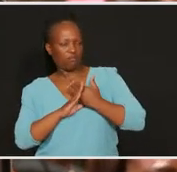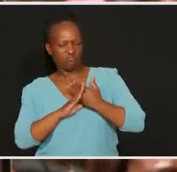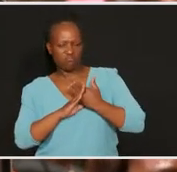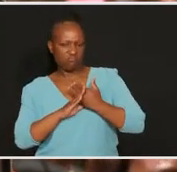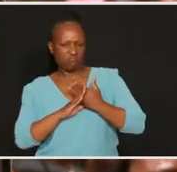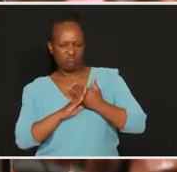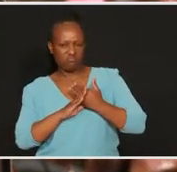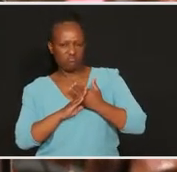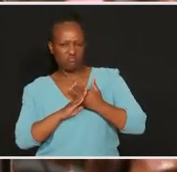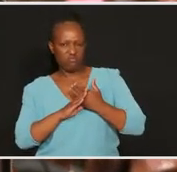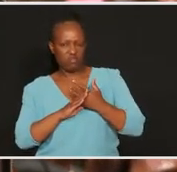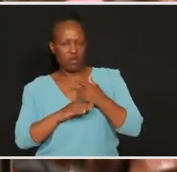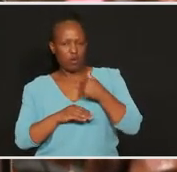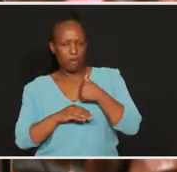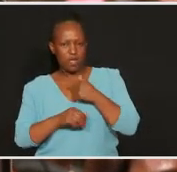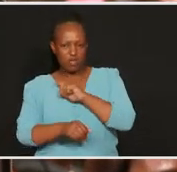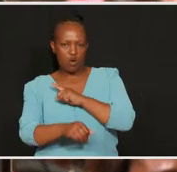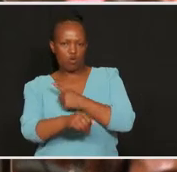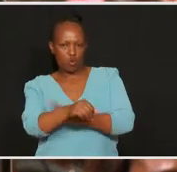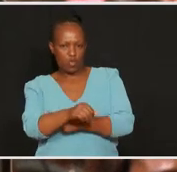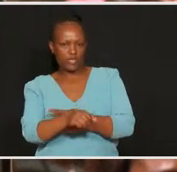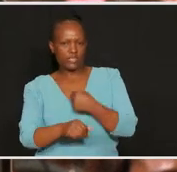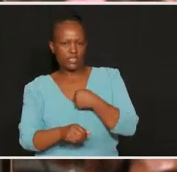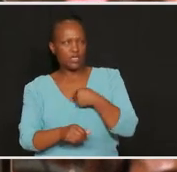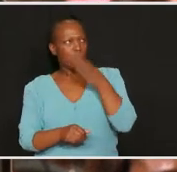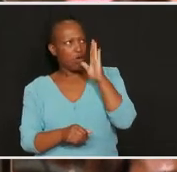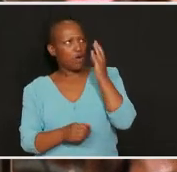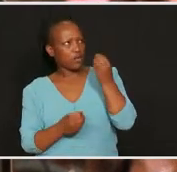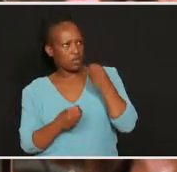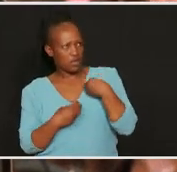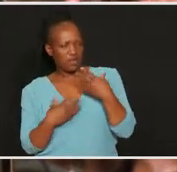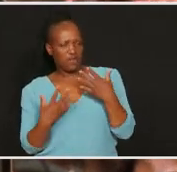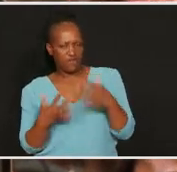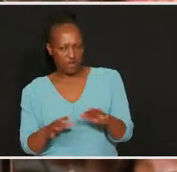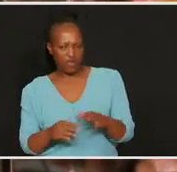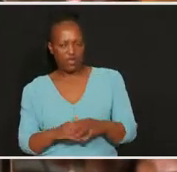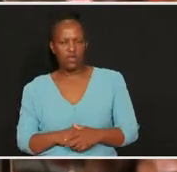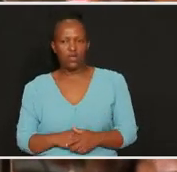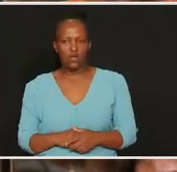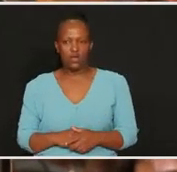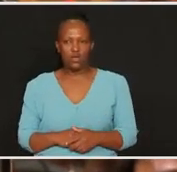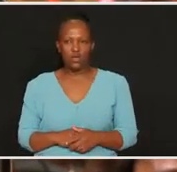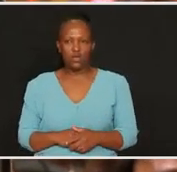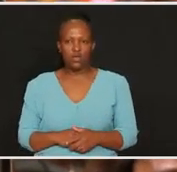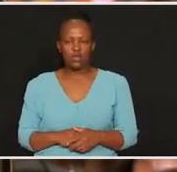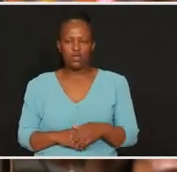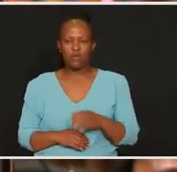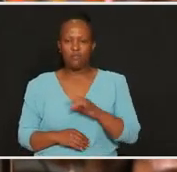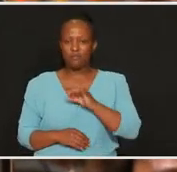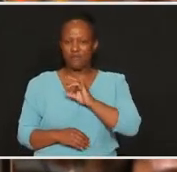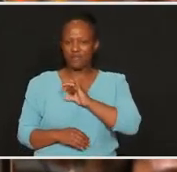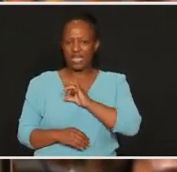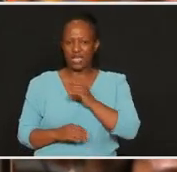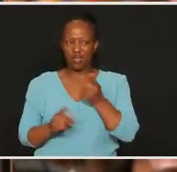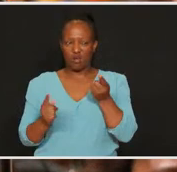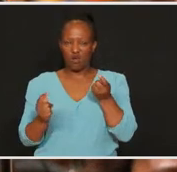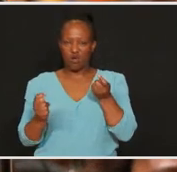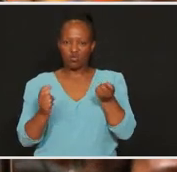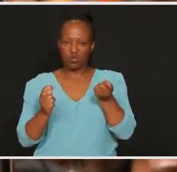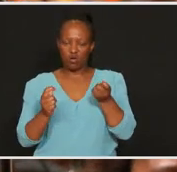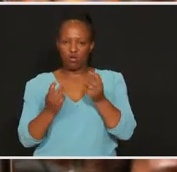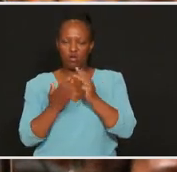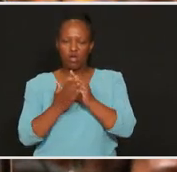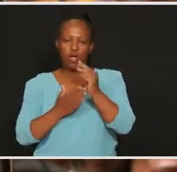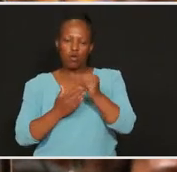god-ordained Authority as a parent to teach my children I fear a ploy to control curricular content and